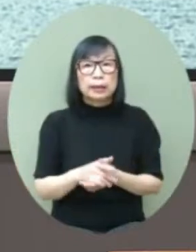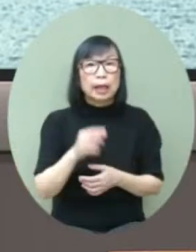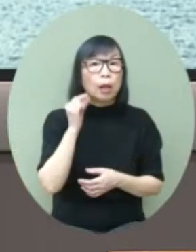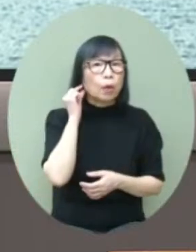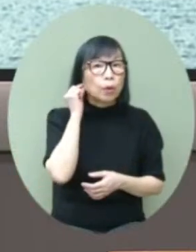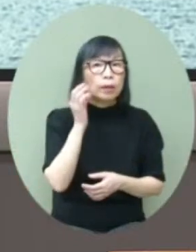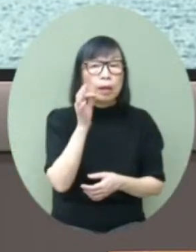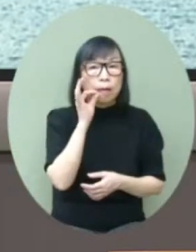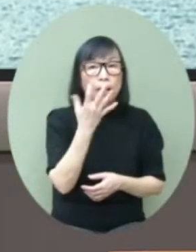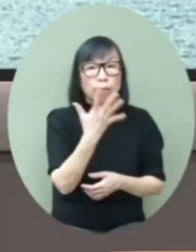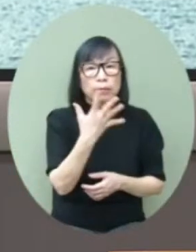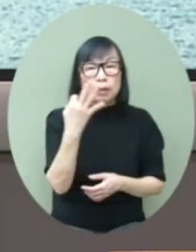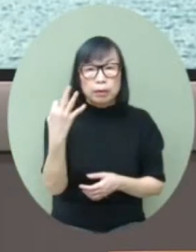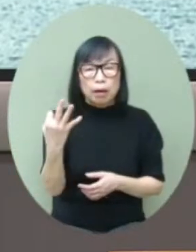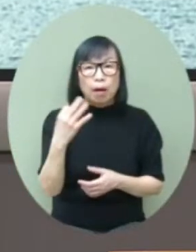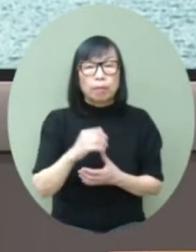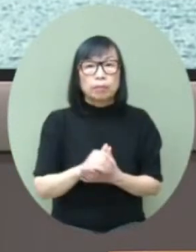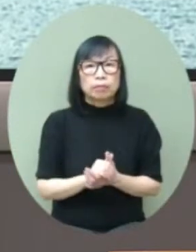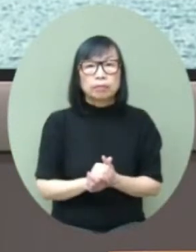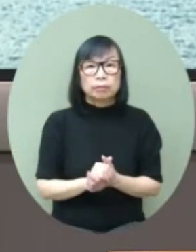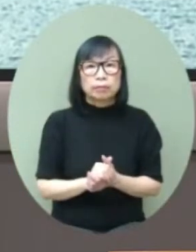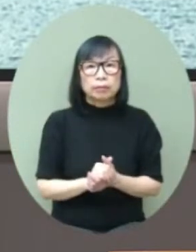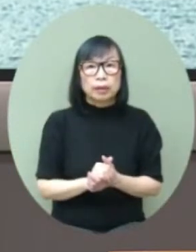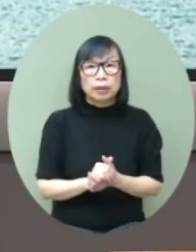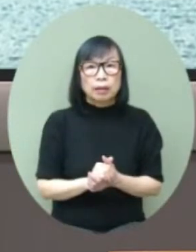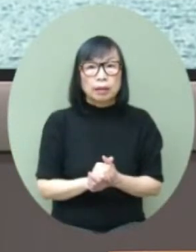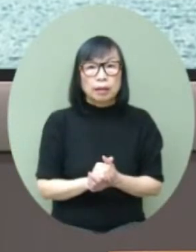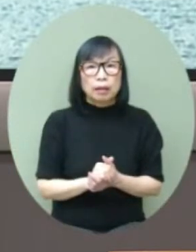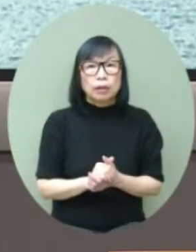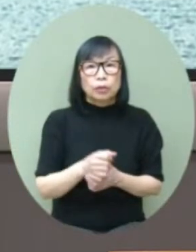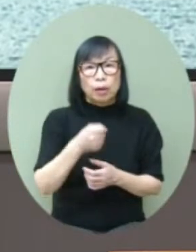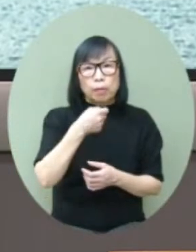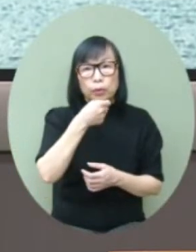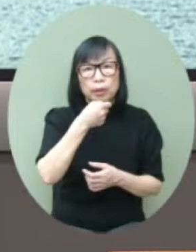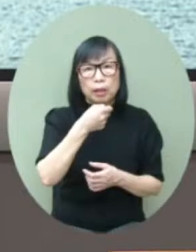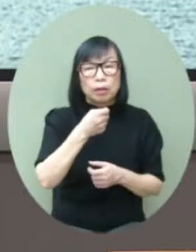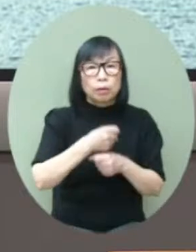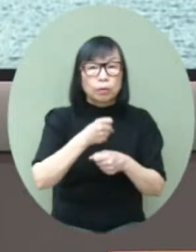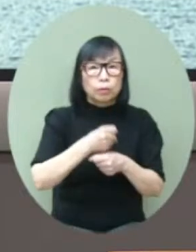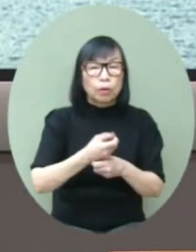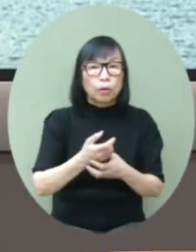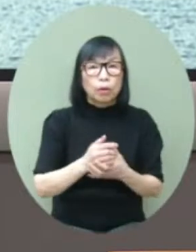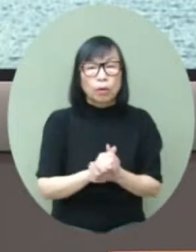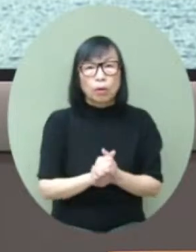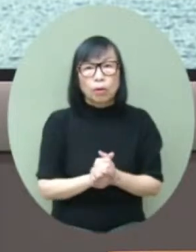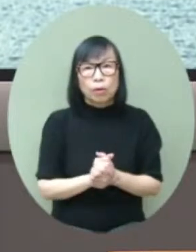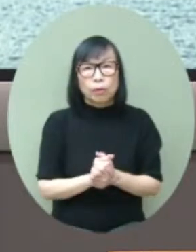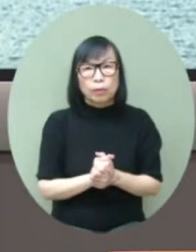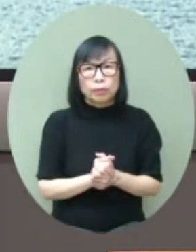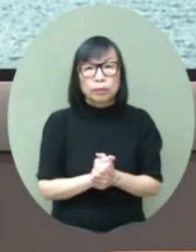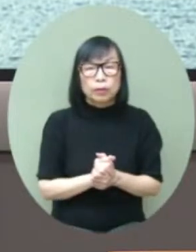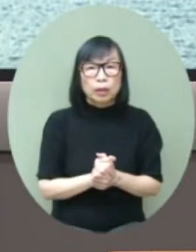in Wan Chai, and she's a female, 53 years of age. She's a media worker.